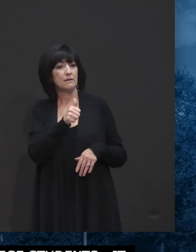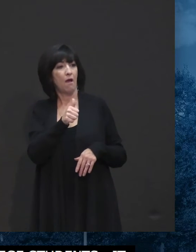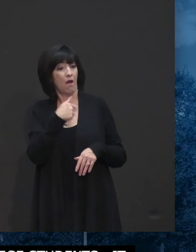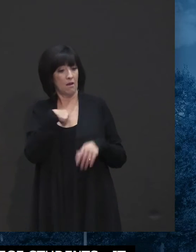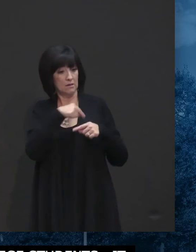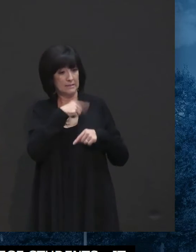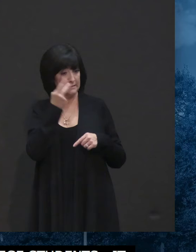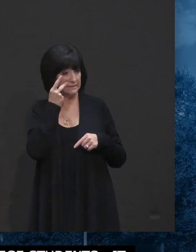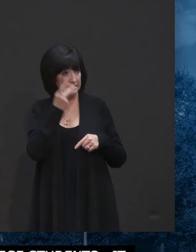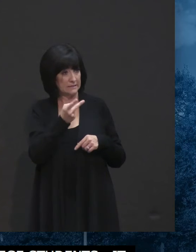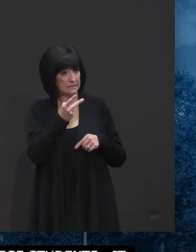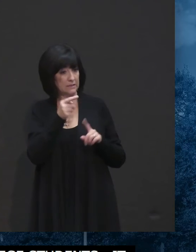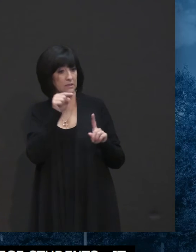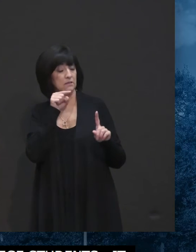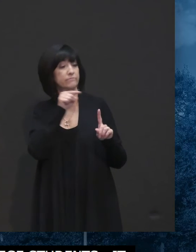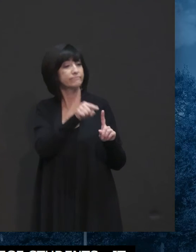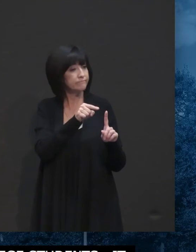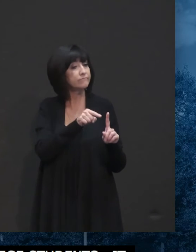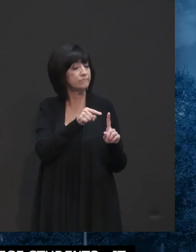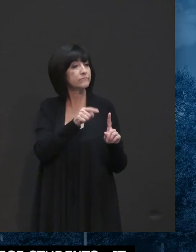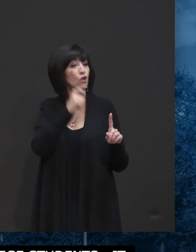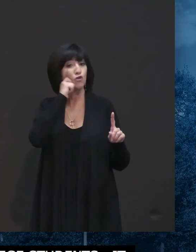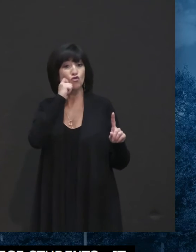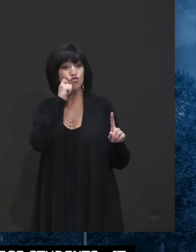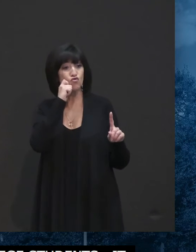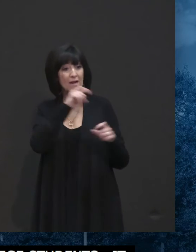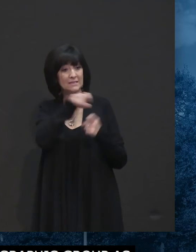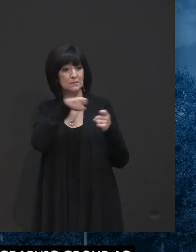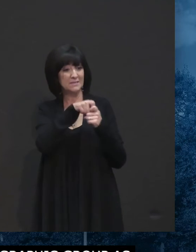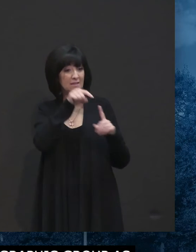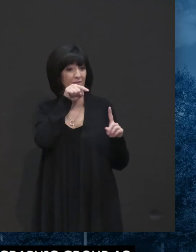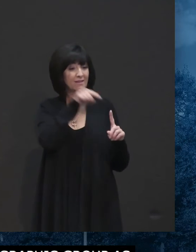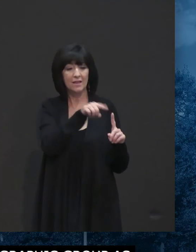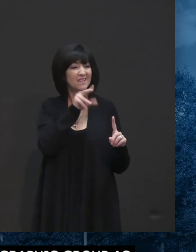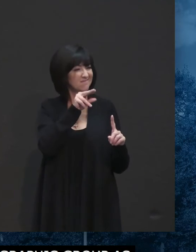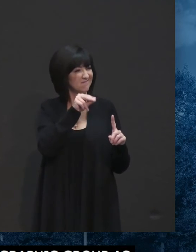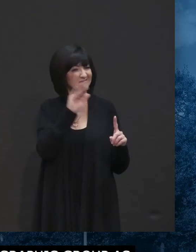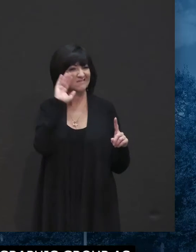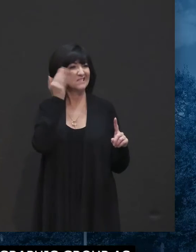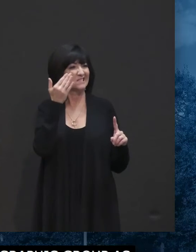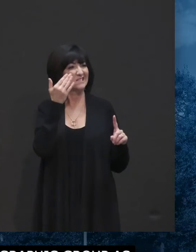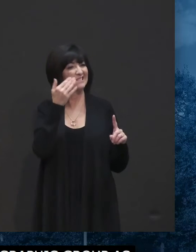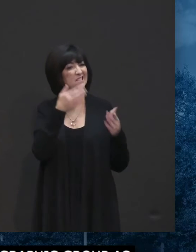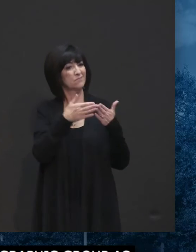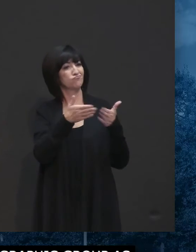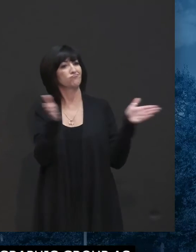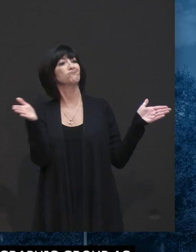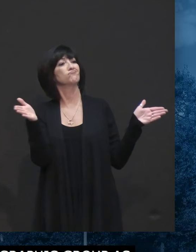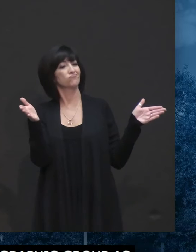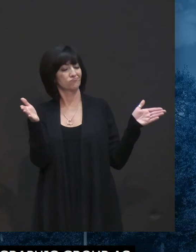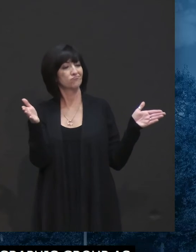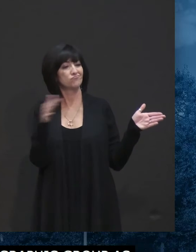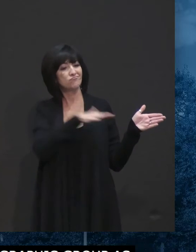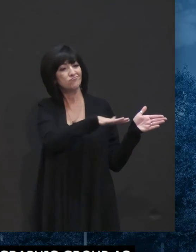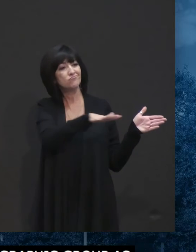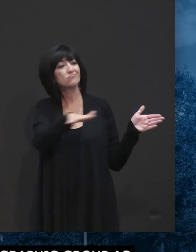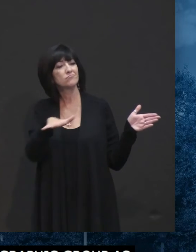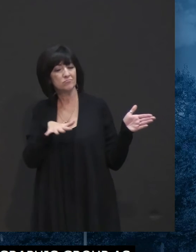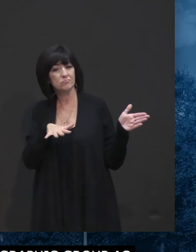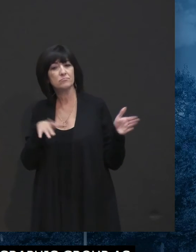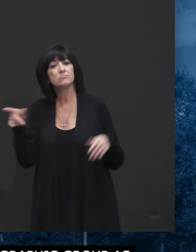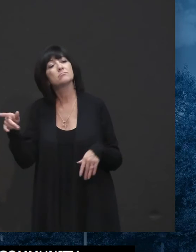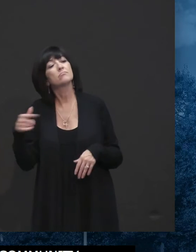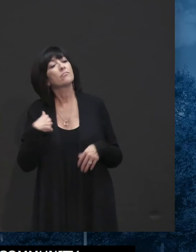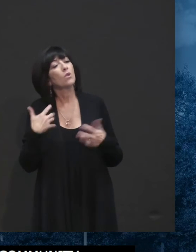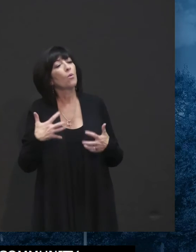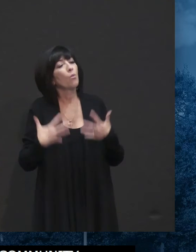seeing, more community spread in that area. Okay, that's interesting. And if I could just add another observation point to that,